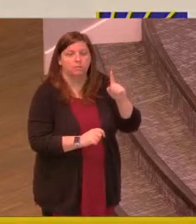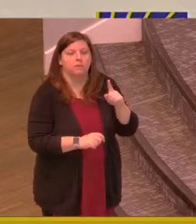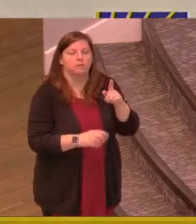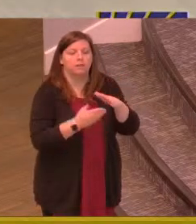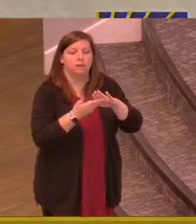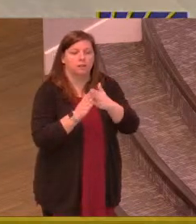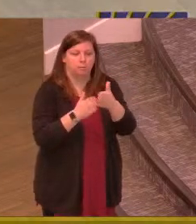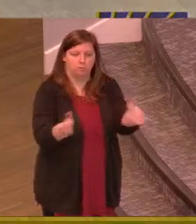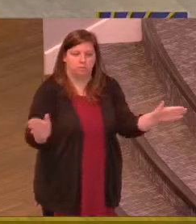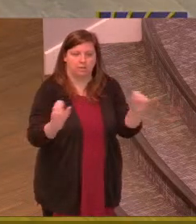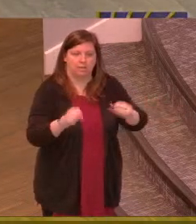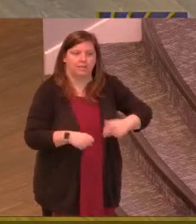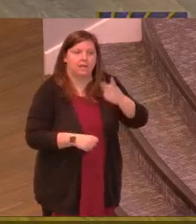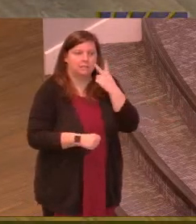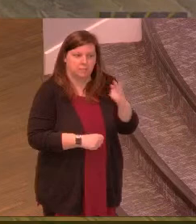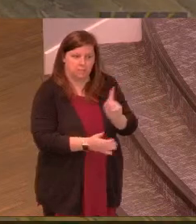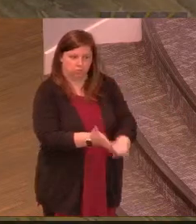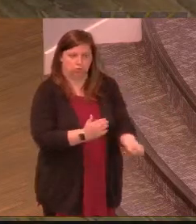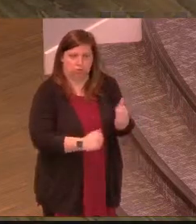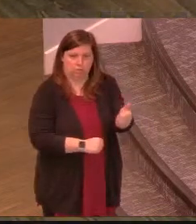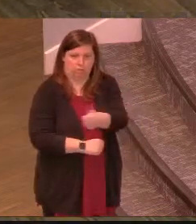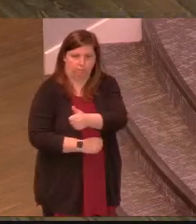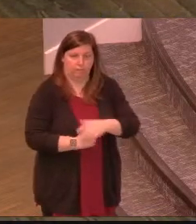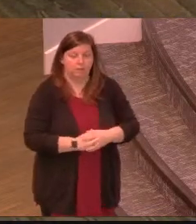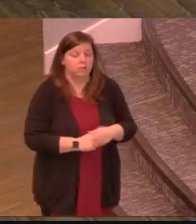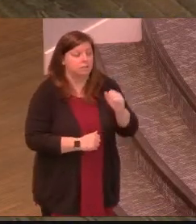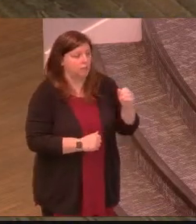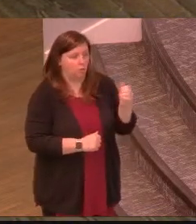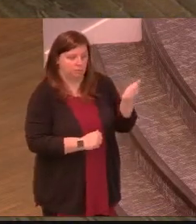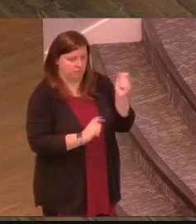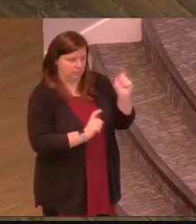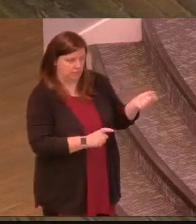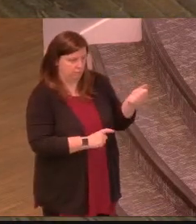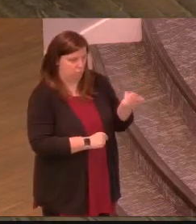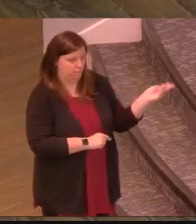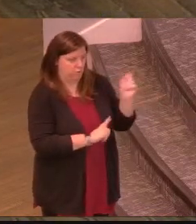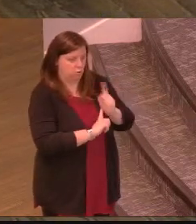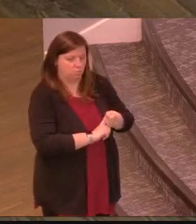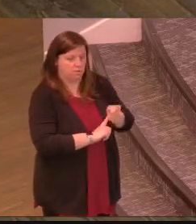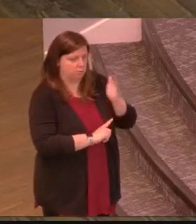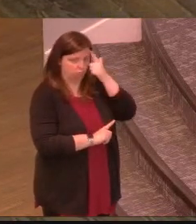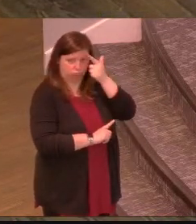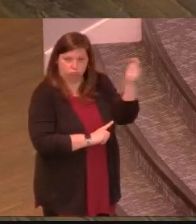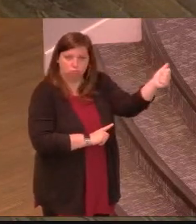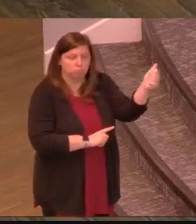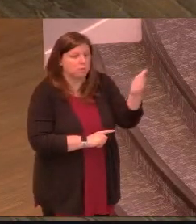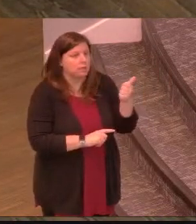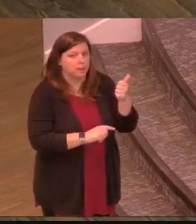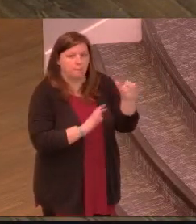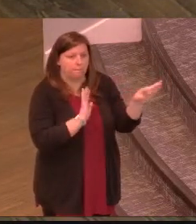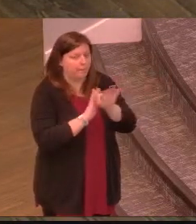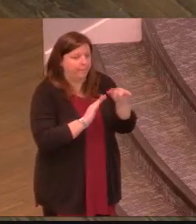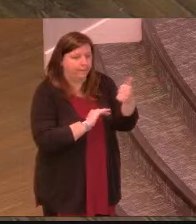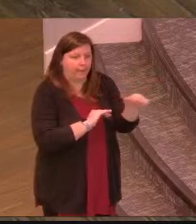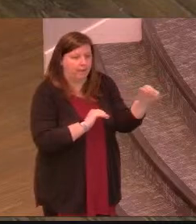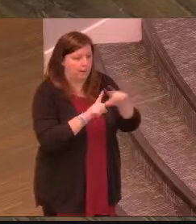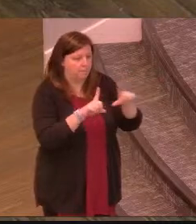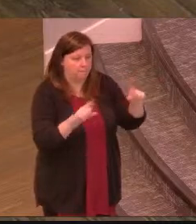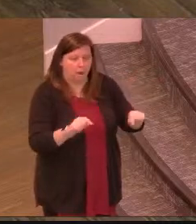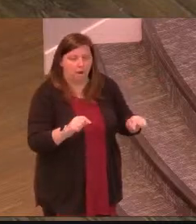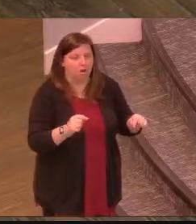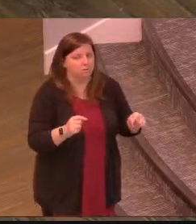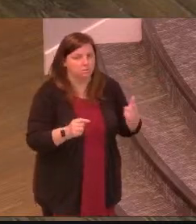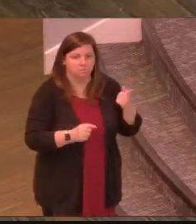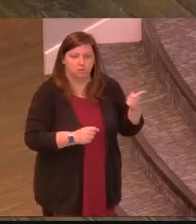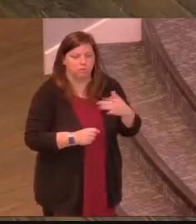So I'll just give you a couple of minutes. Any box, you can pick any box. The one that is the most exciting to you, just jot